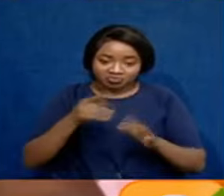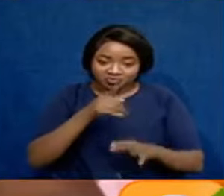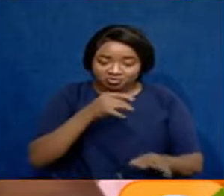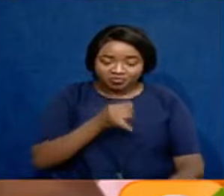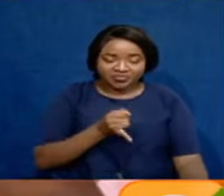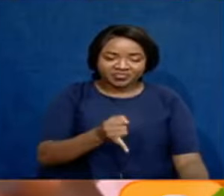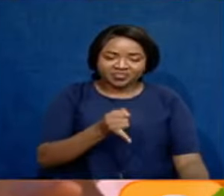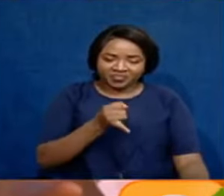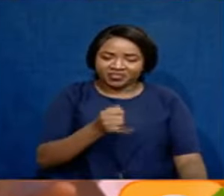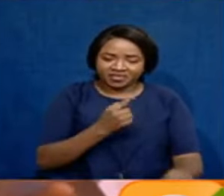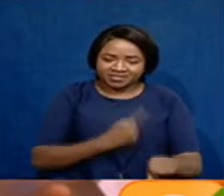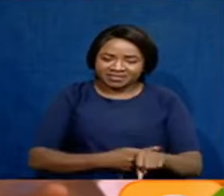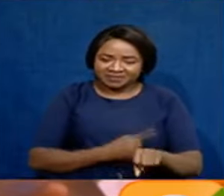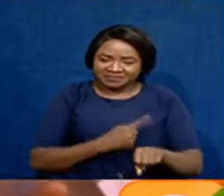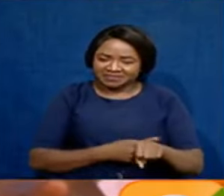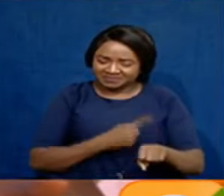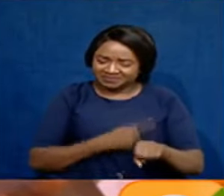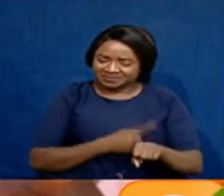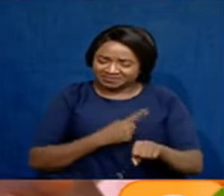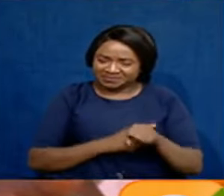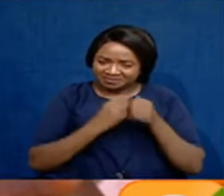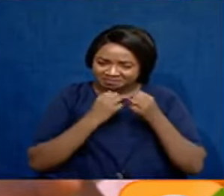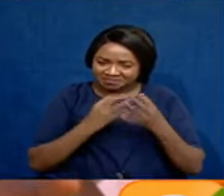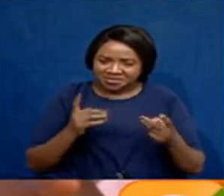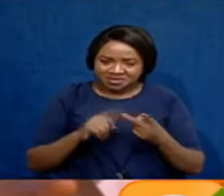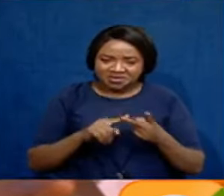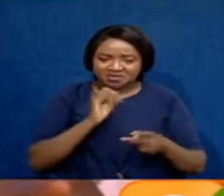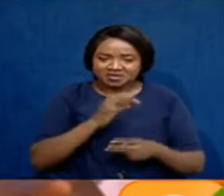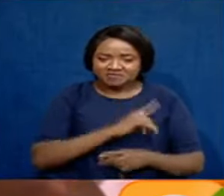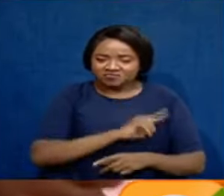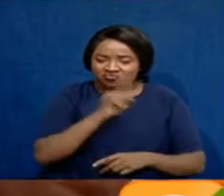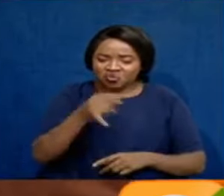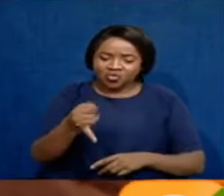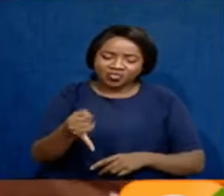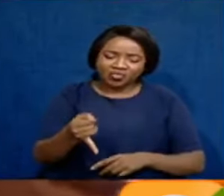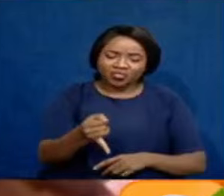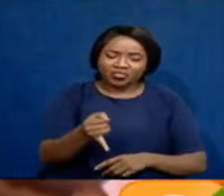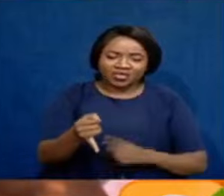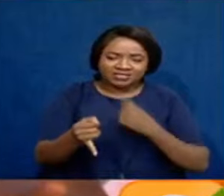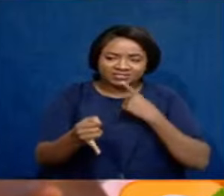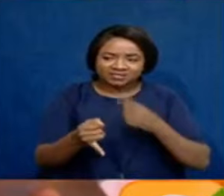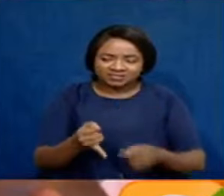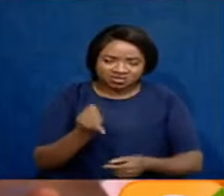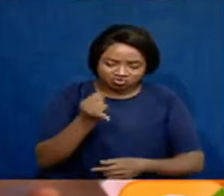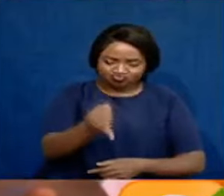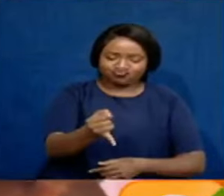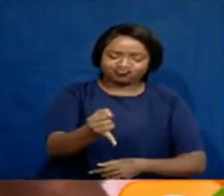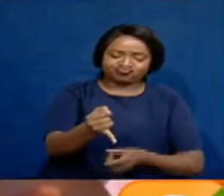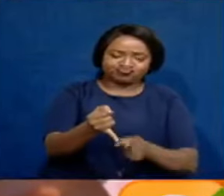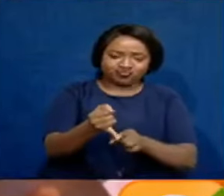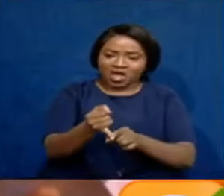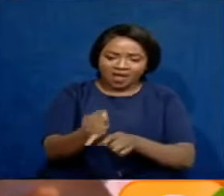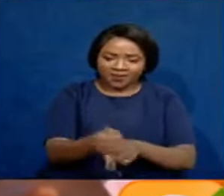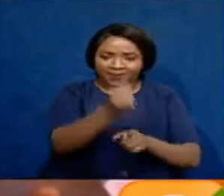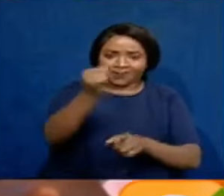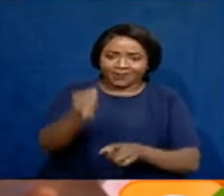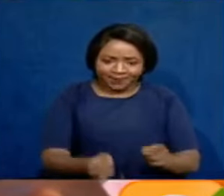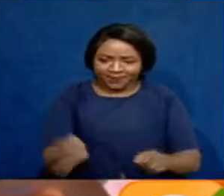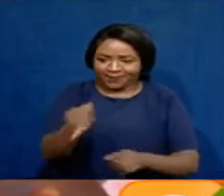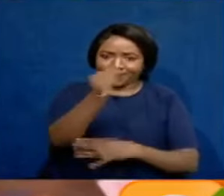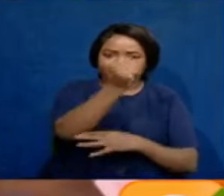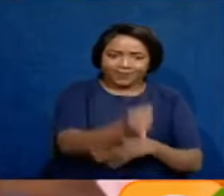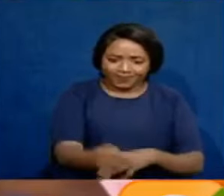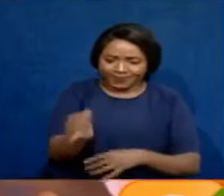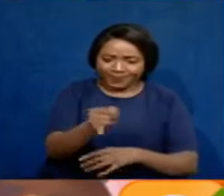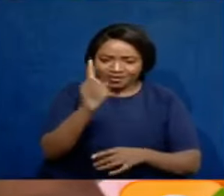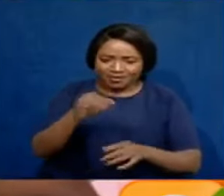you get to the washrooms, mama is complaining every day you can't get the stream to the bowl, so she has to keep